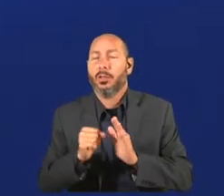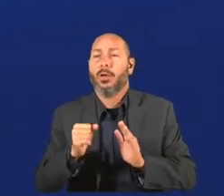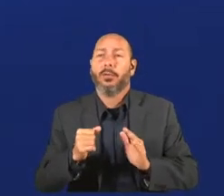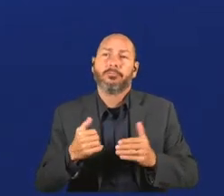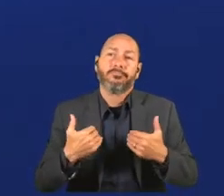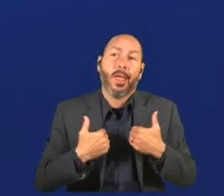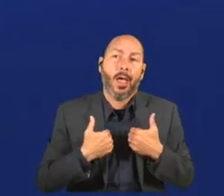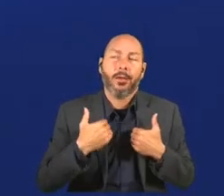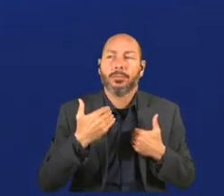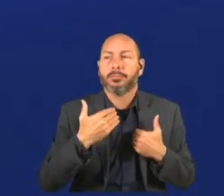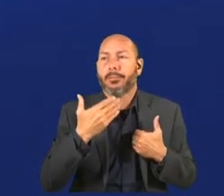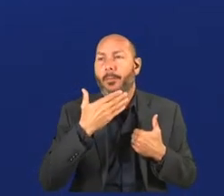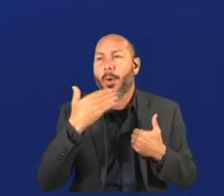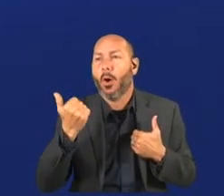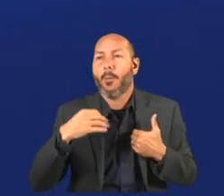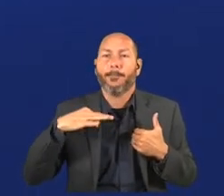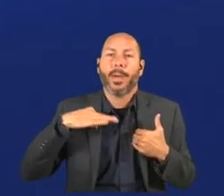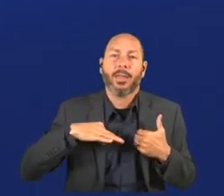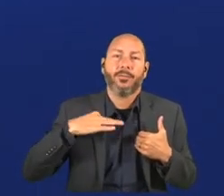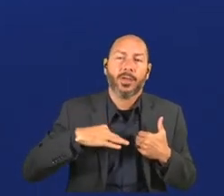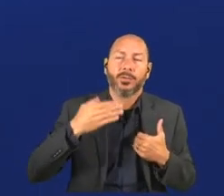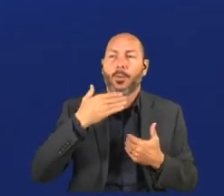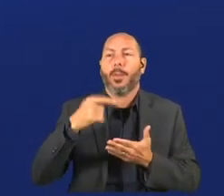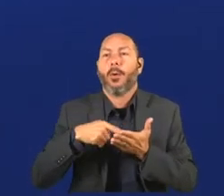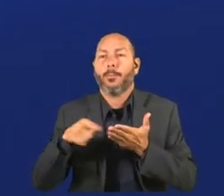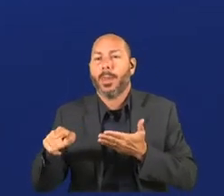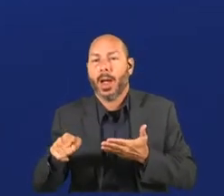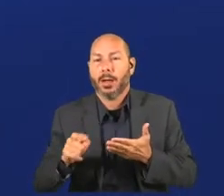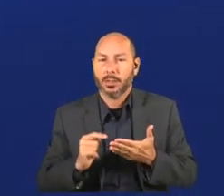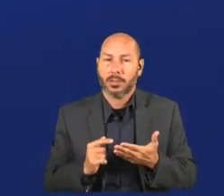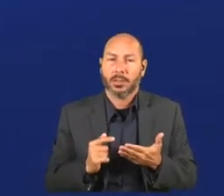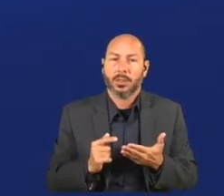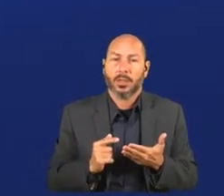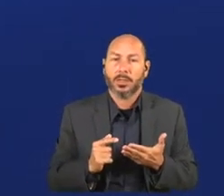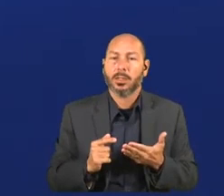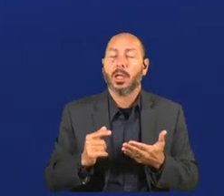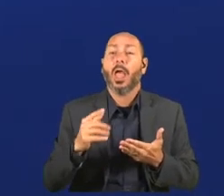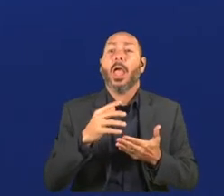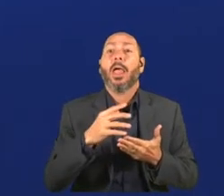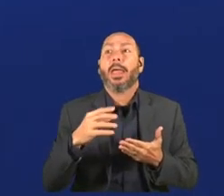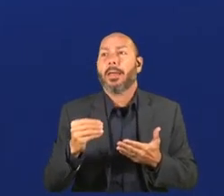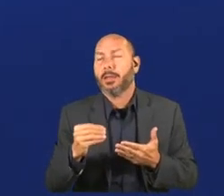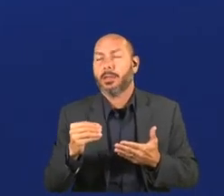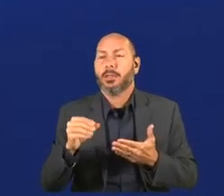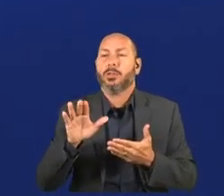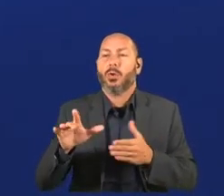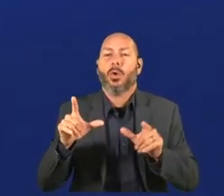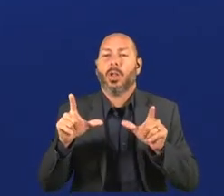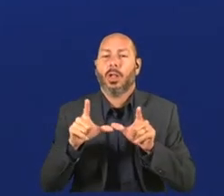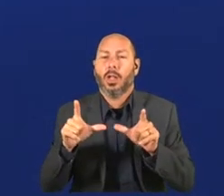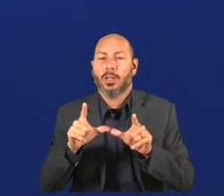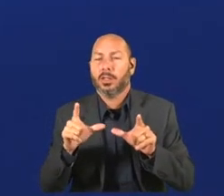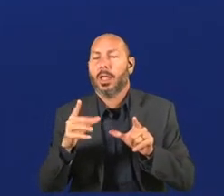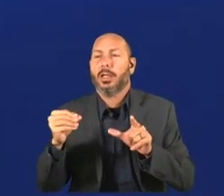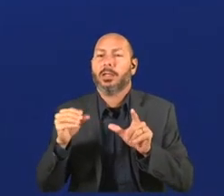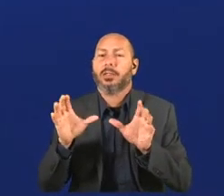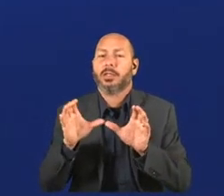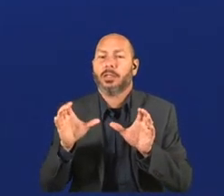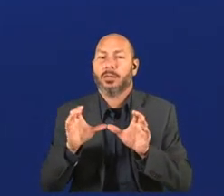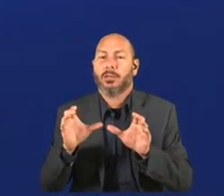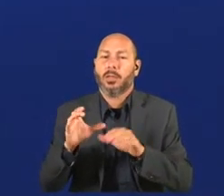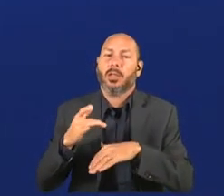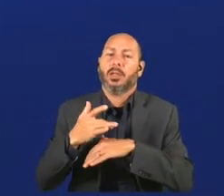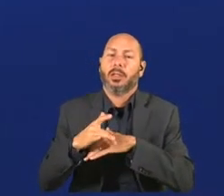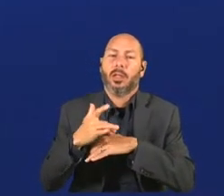benefits, better pay, and what they do very well is make sure the licensing and the credentialing is available the day the graduate